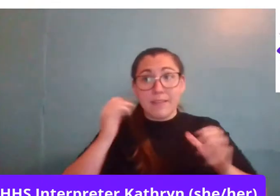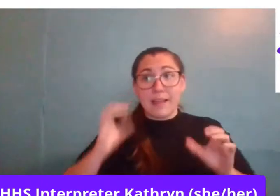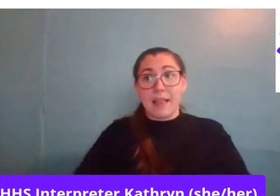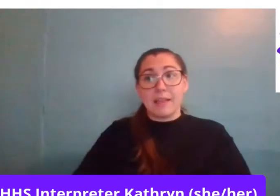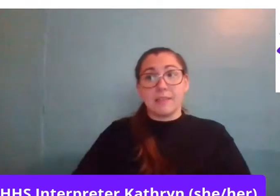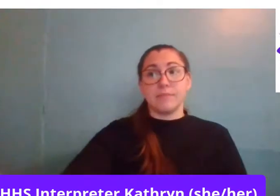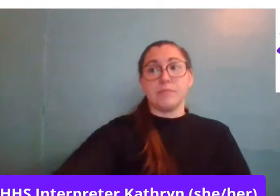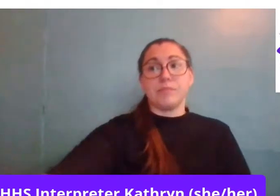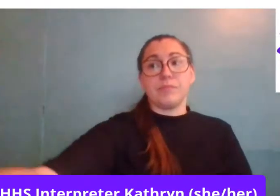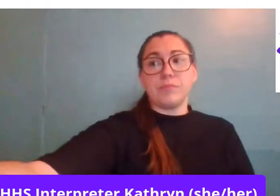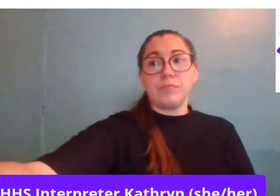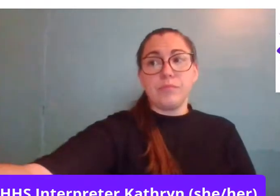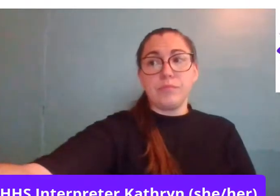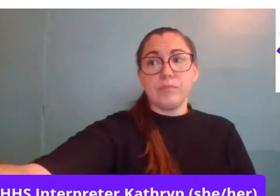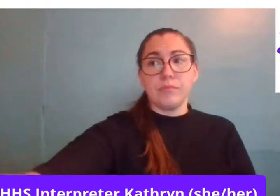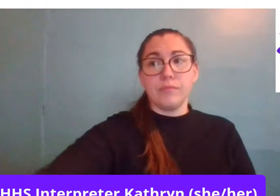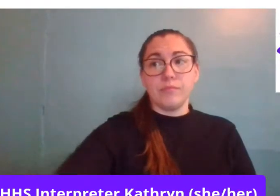Well,